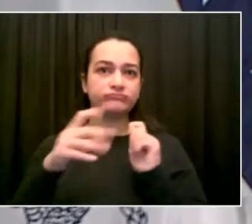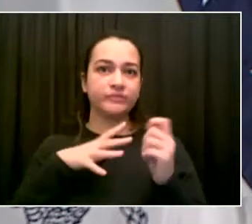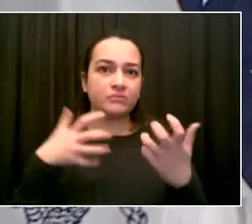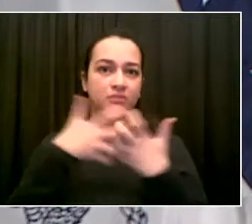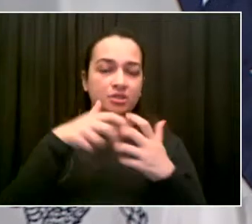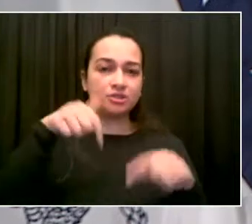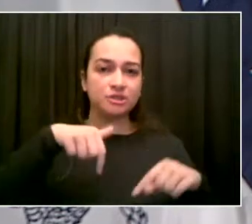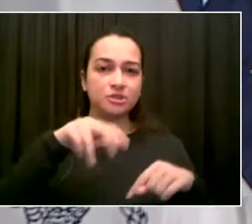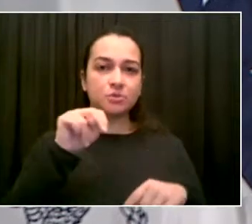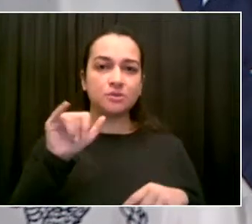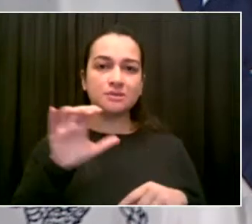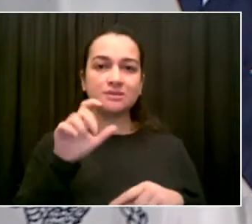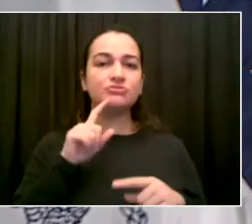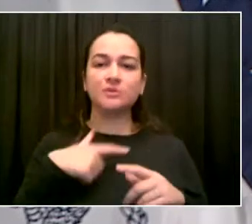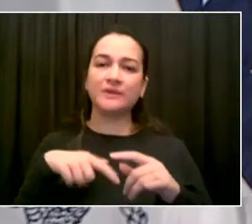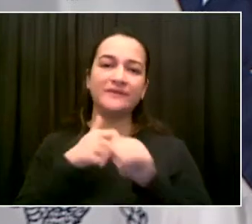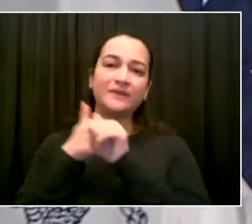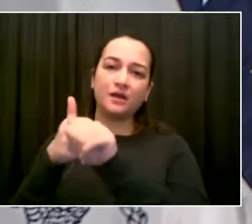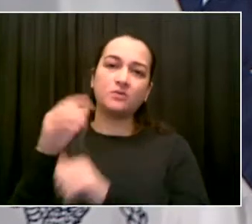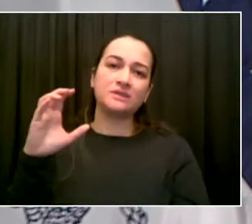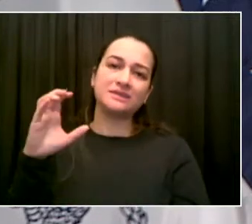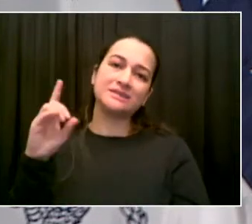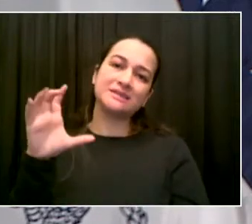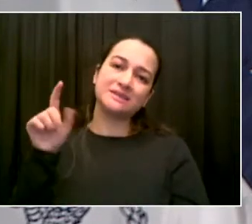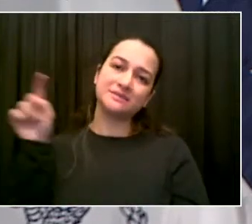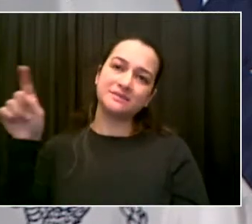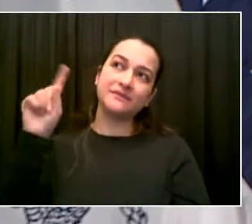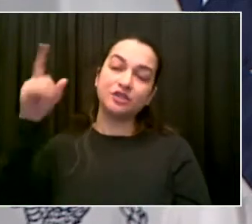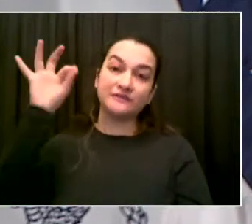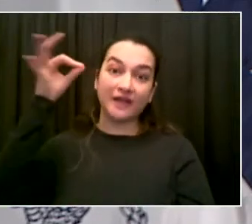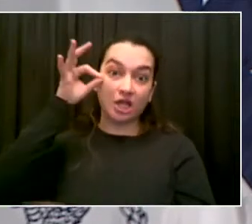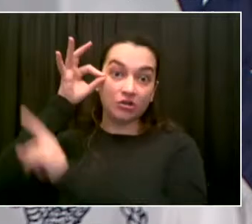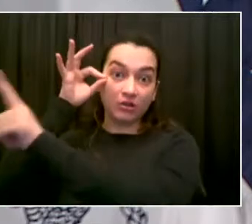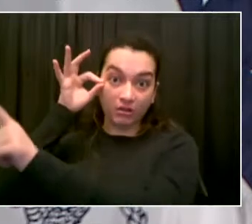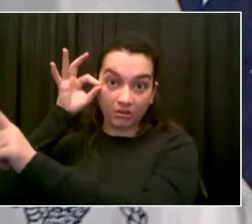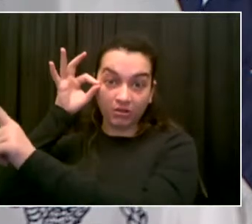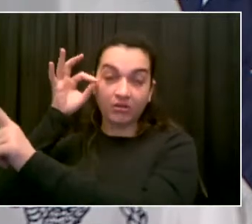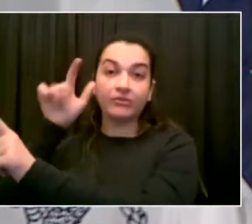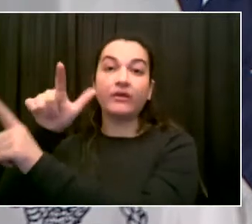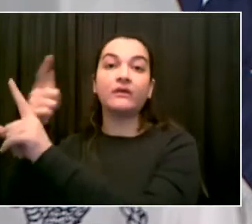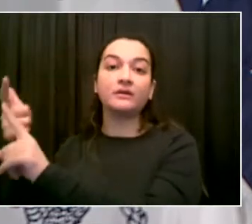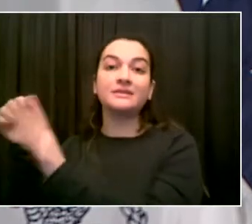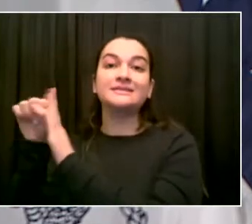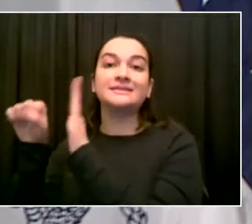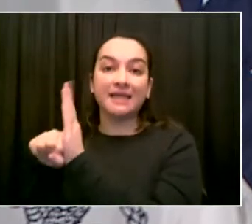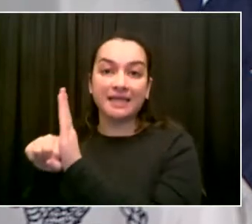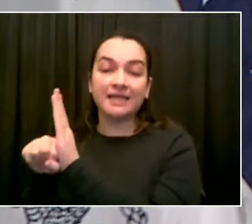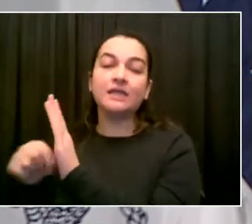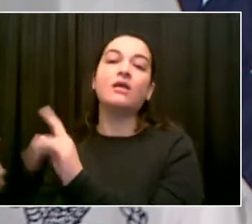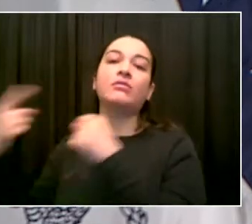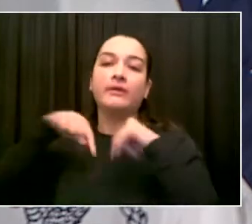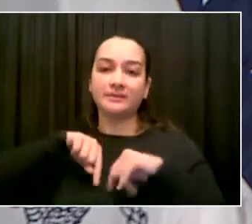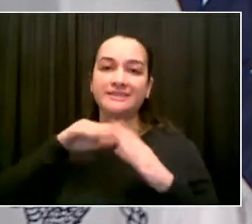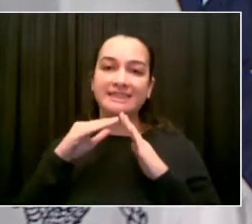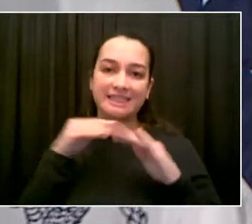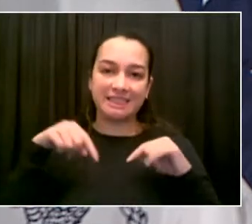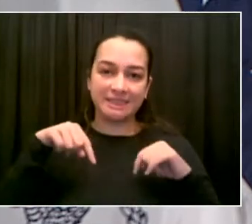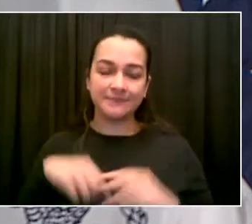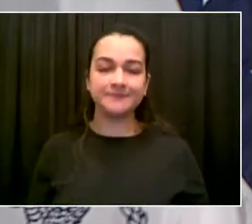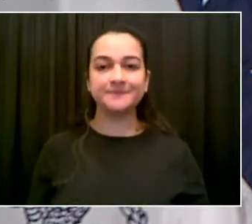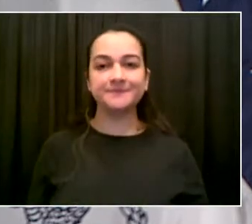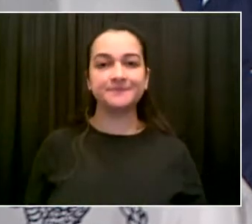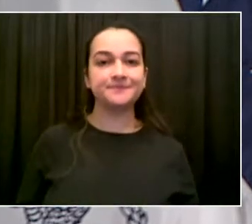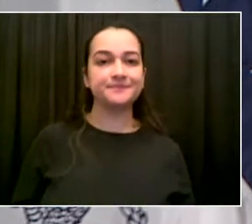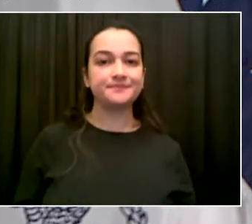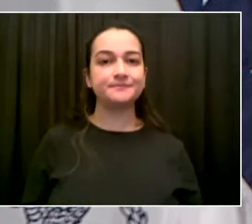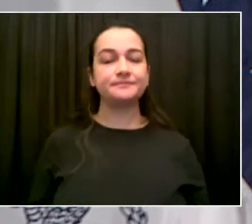kids. But the bottom line is, if we do have more space flexibility, that also is going to help